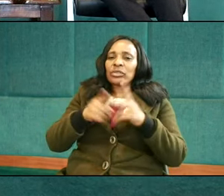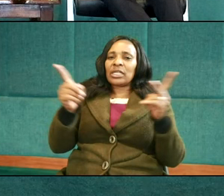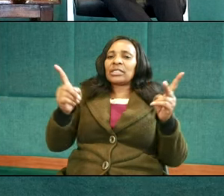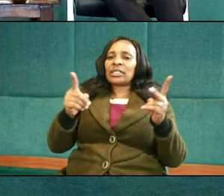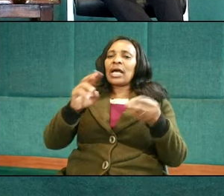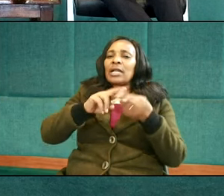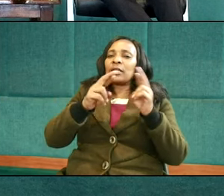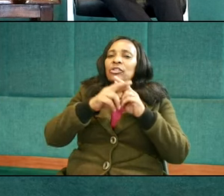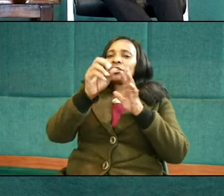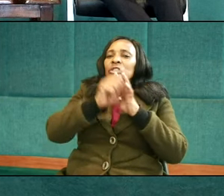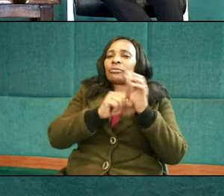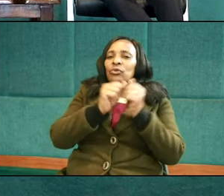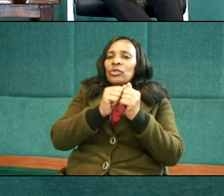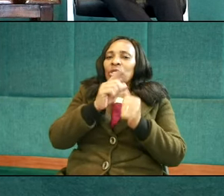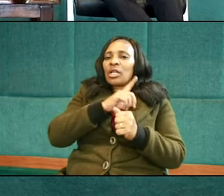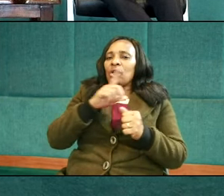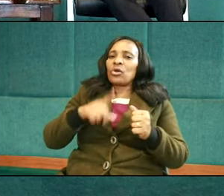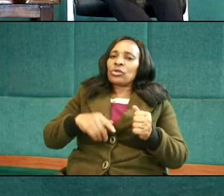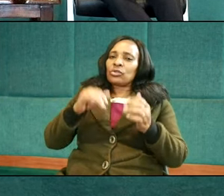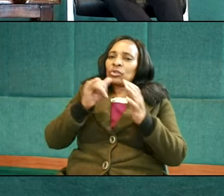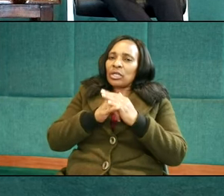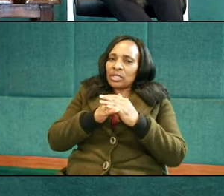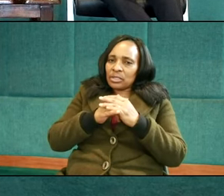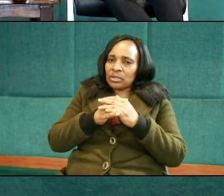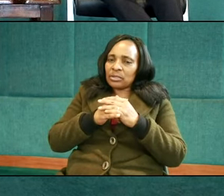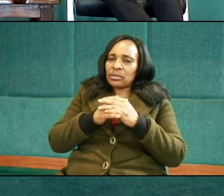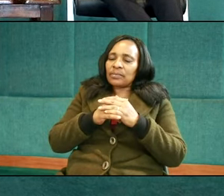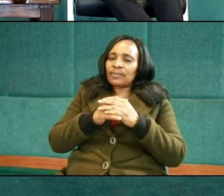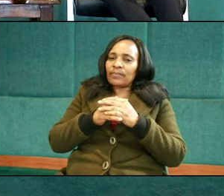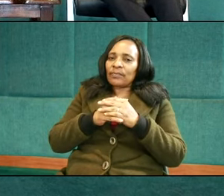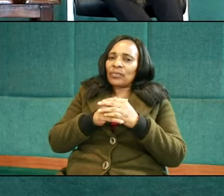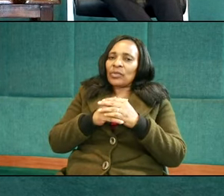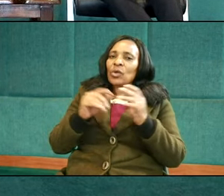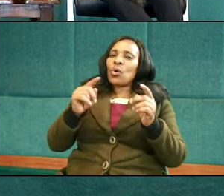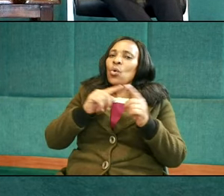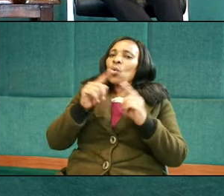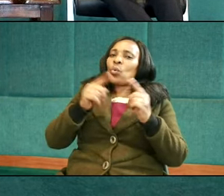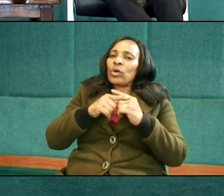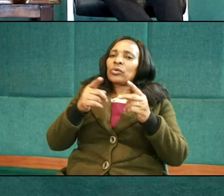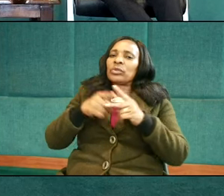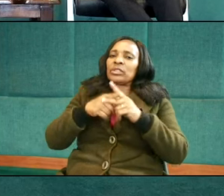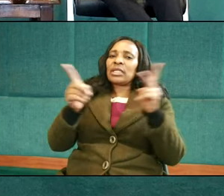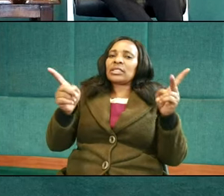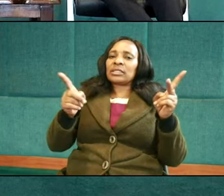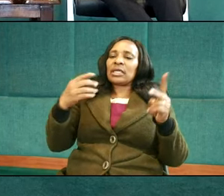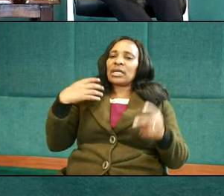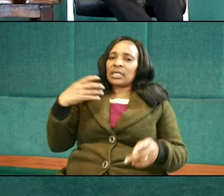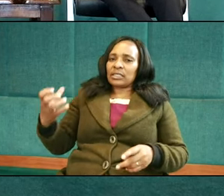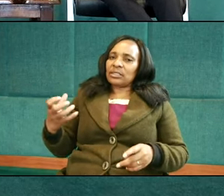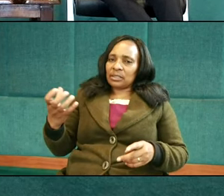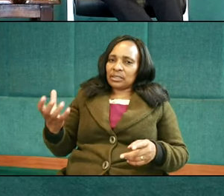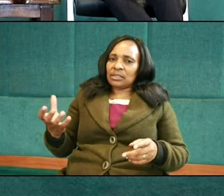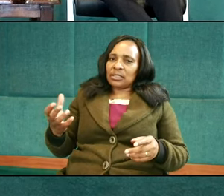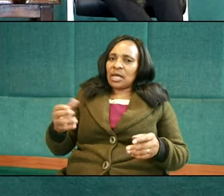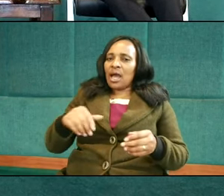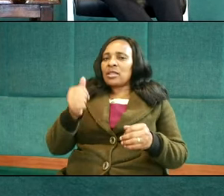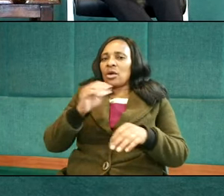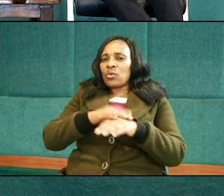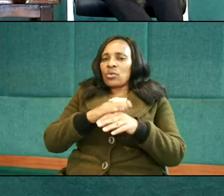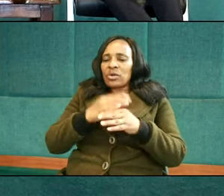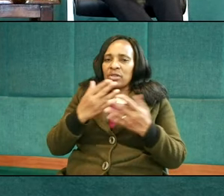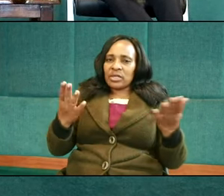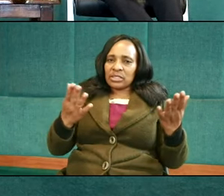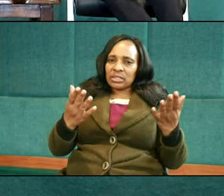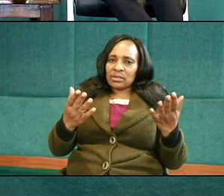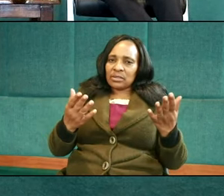good relationship with the Lord, so that when we establish riches or other greater things,